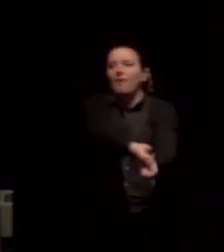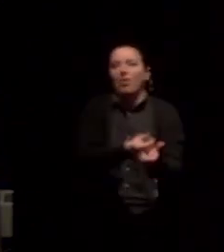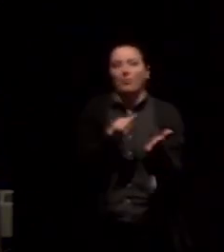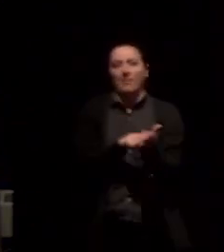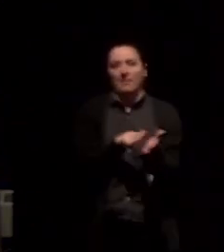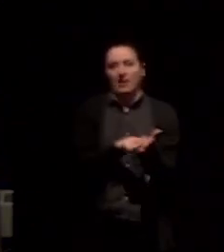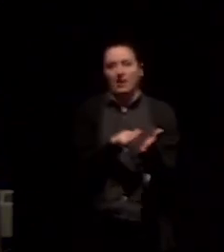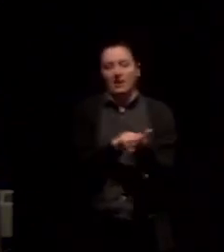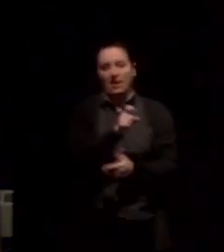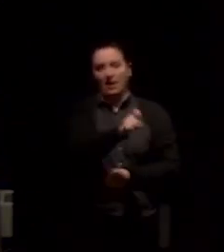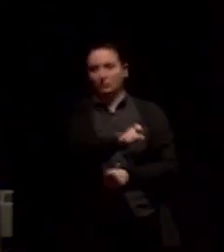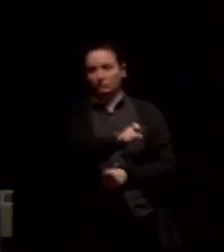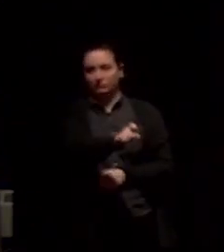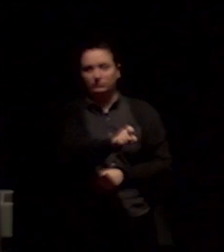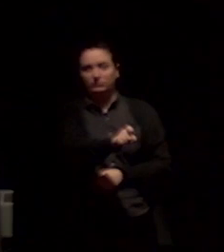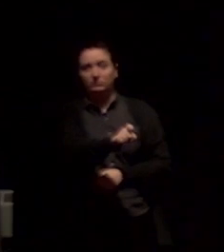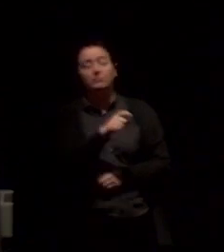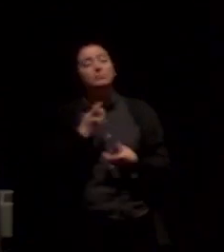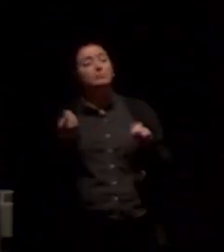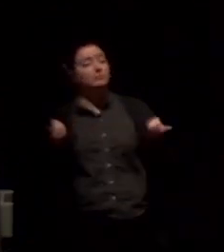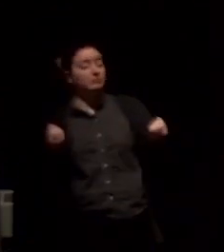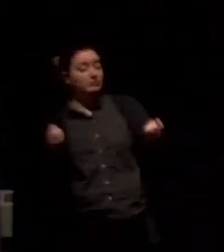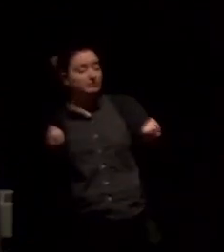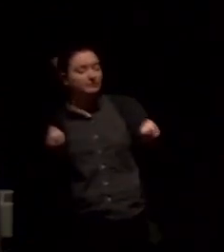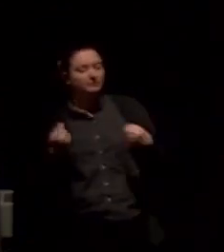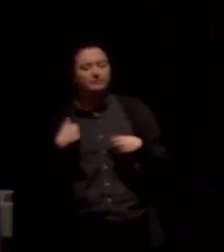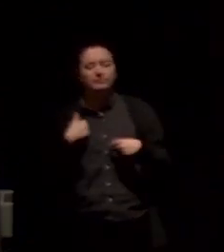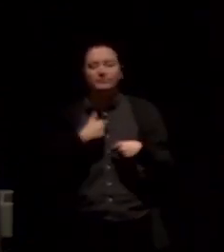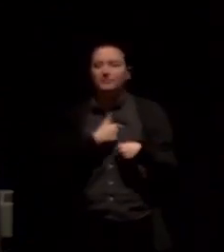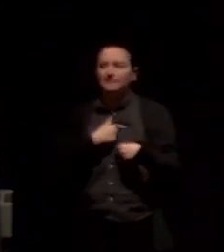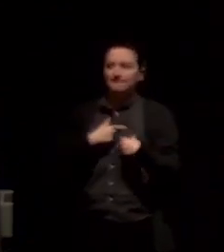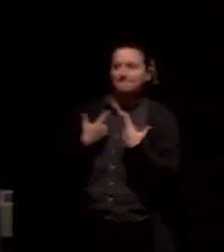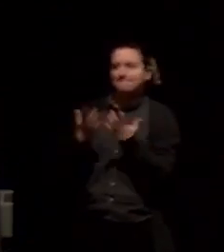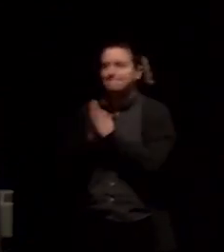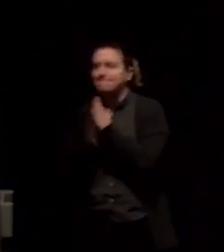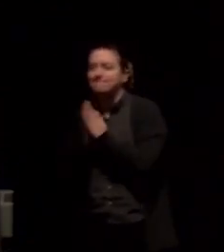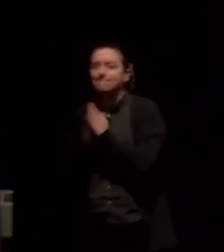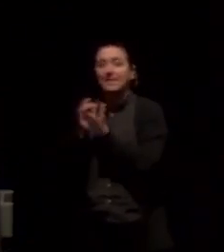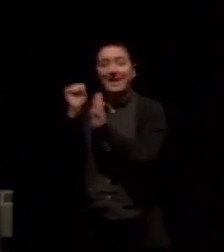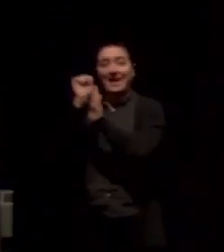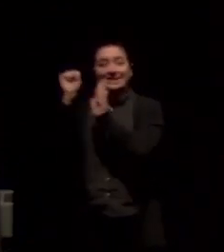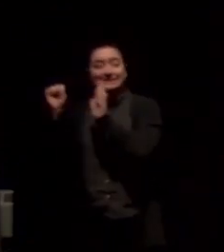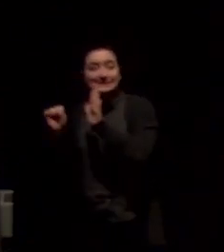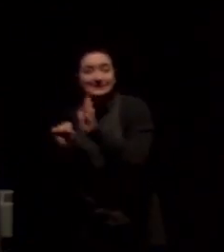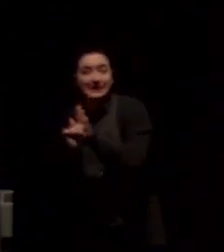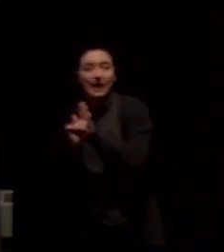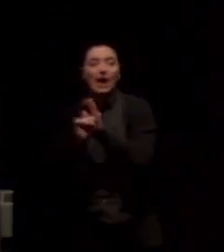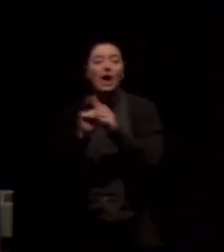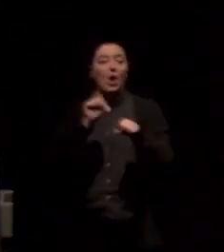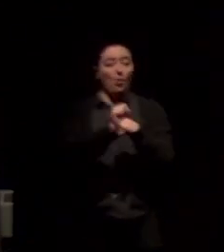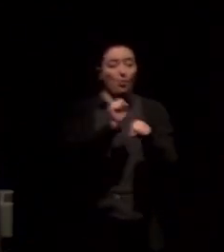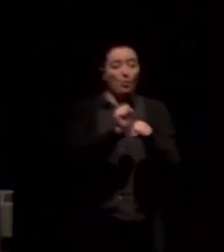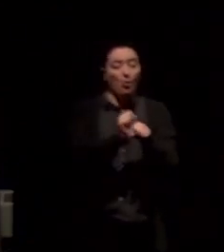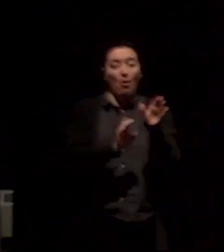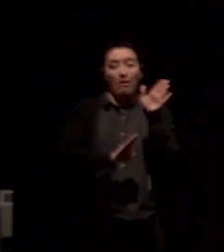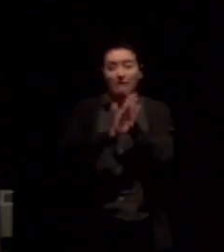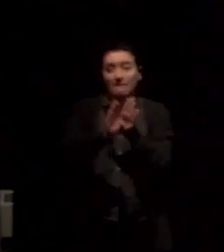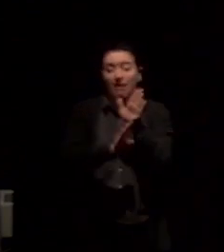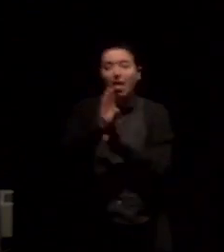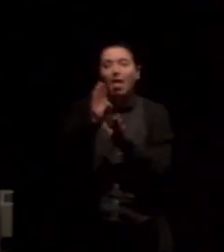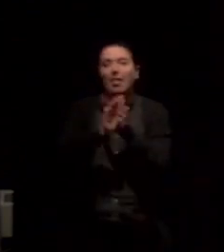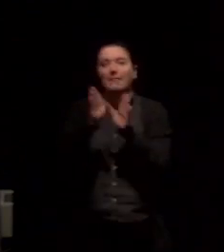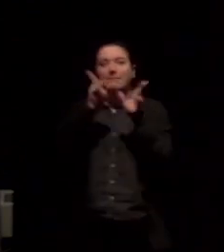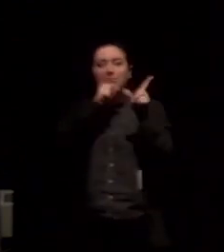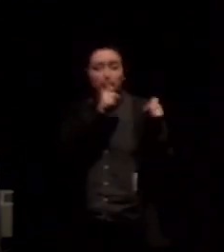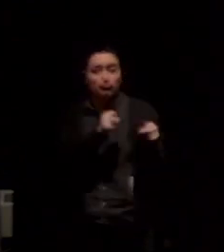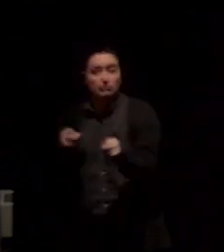think a couple of the things that we did was rewrote our state workforce development strategic plan with one singular